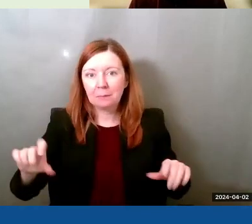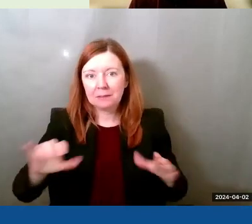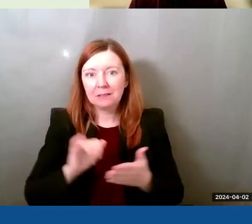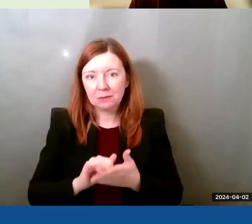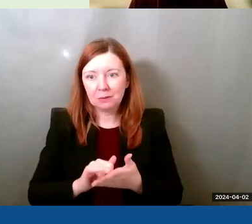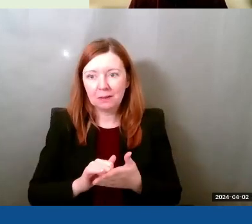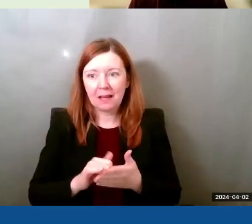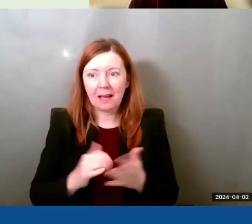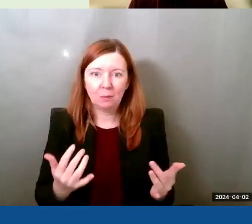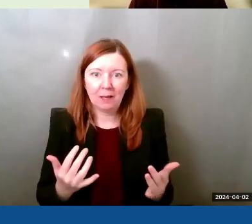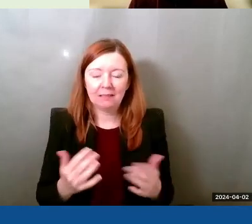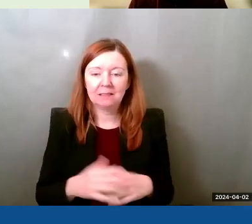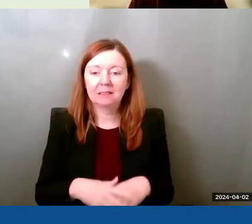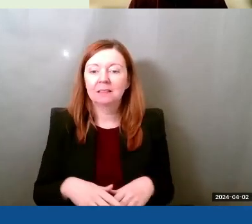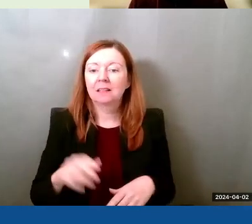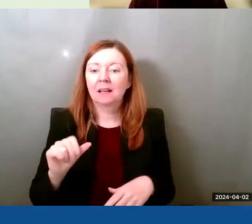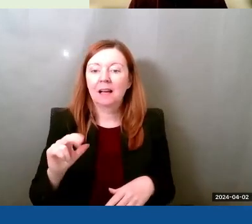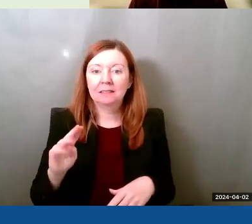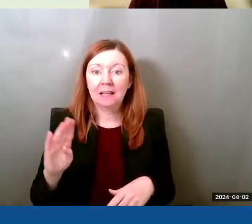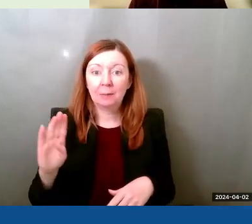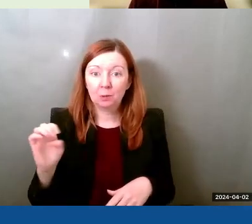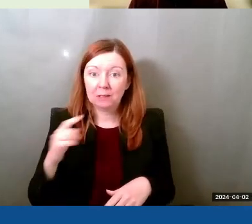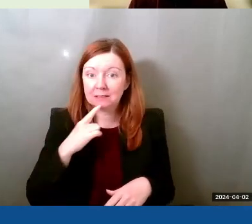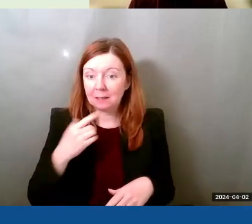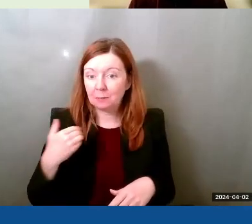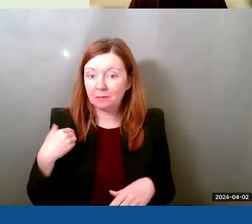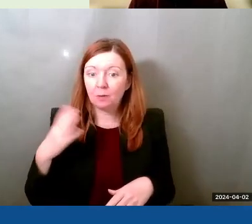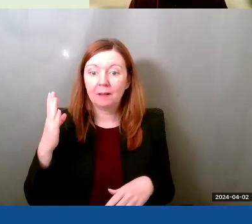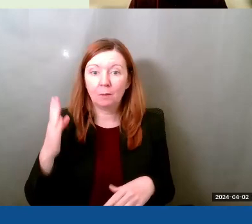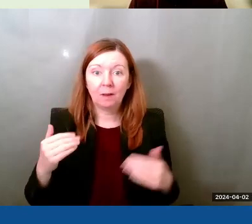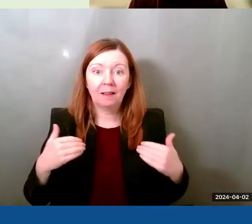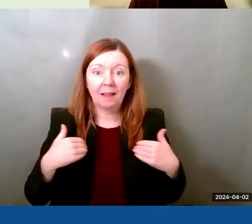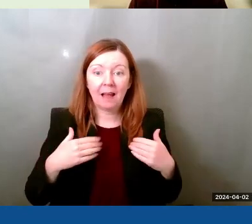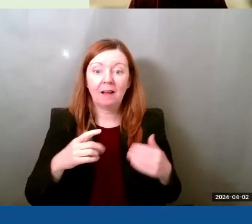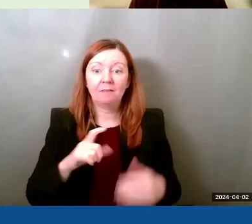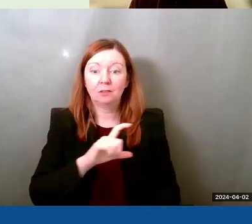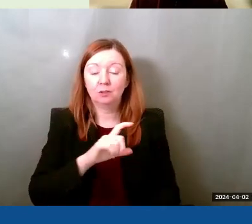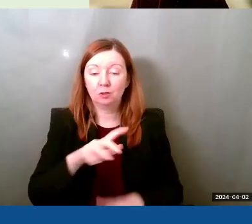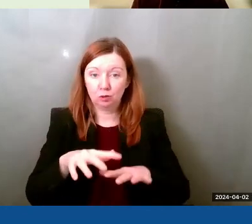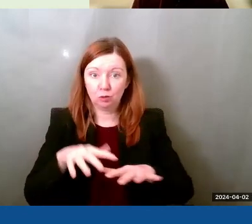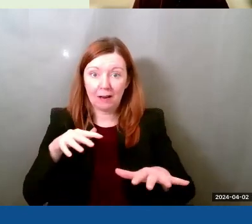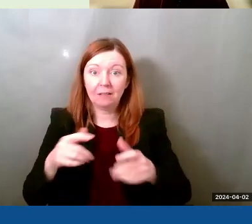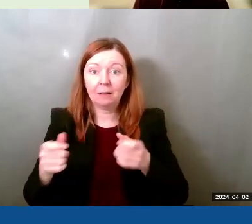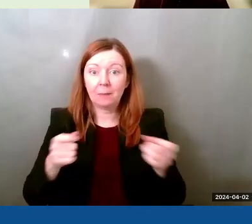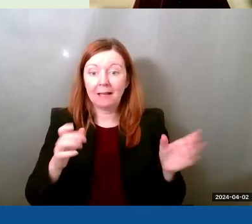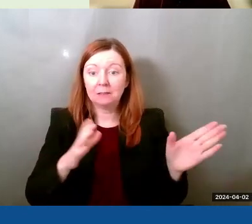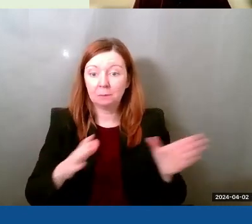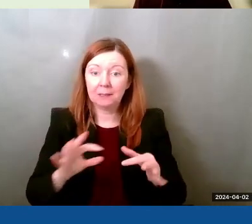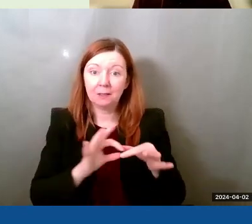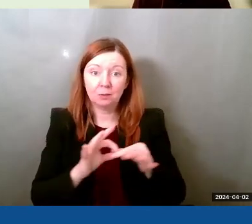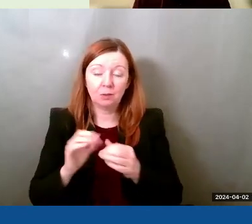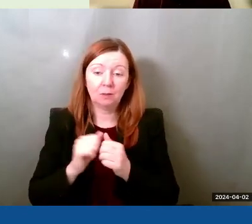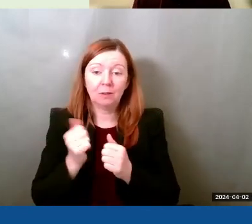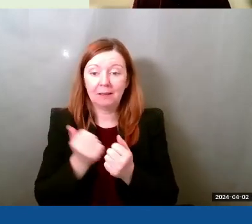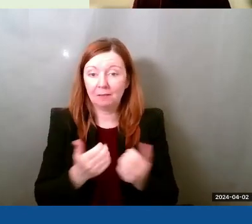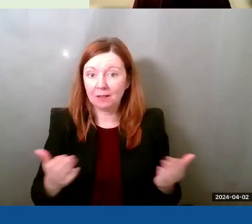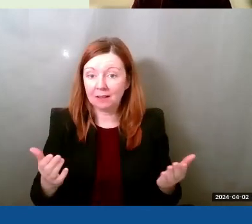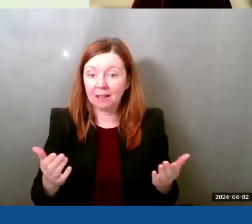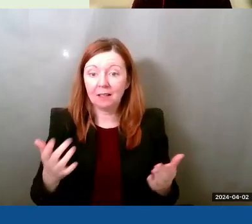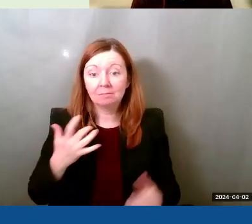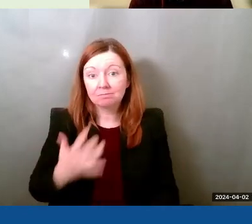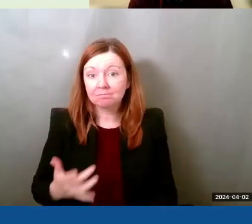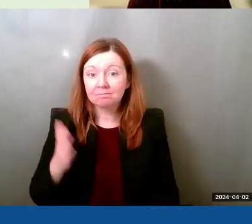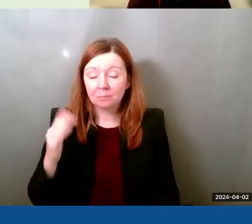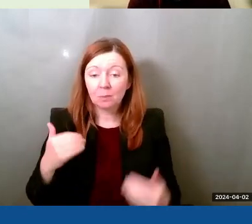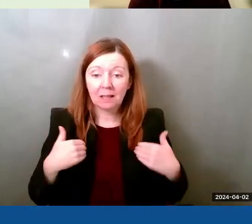that. As Anne-Marie had indicated earlier, there's going to be a traffic management plan associated with all of this, and it's likely there'll